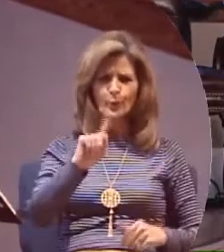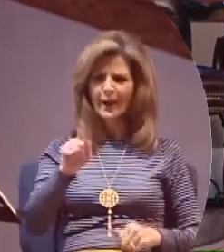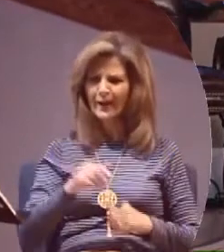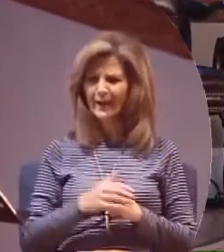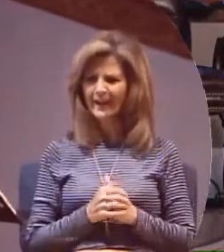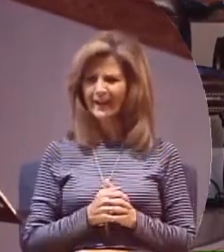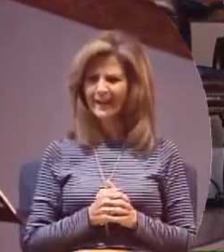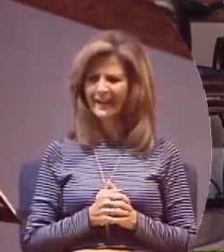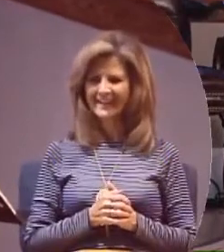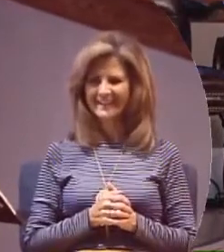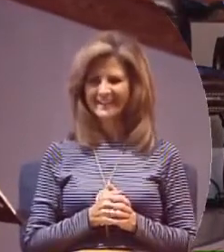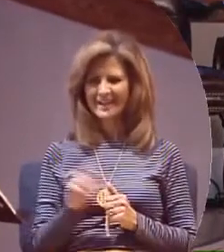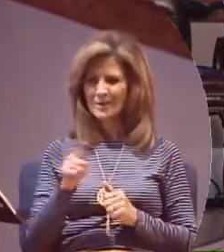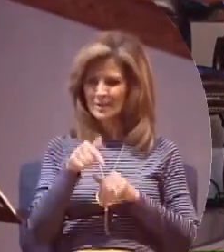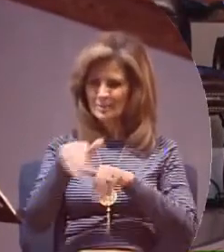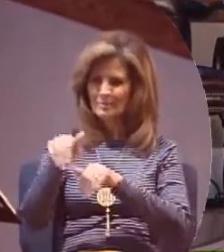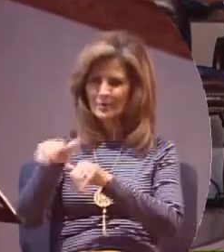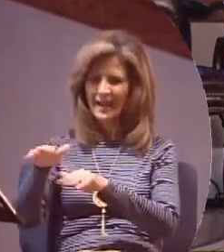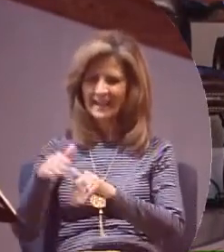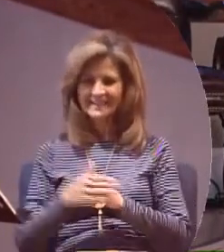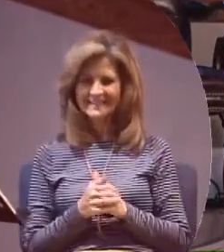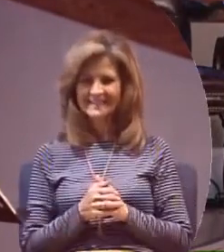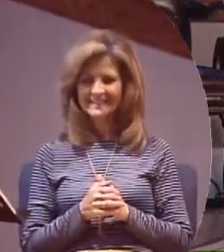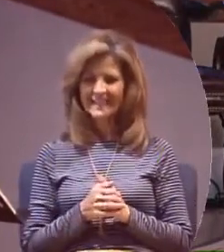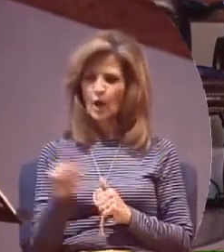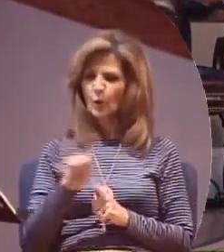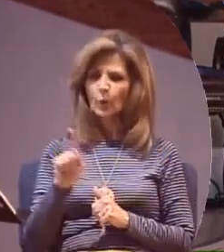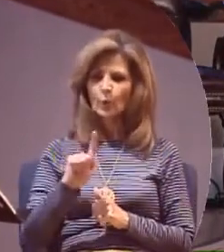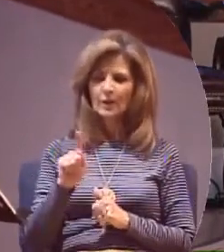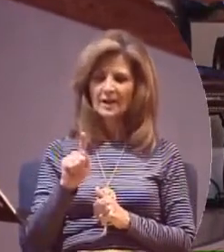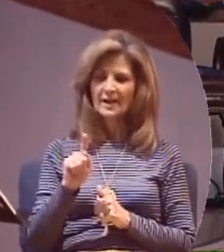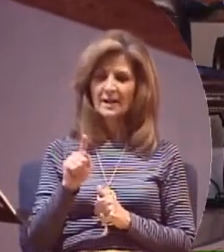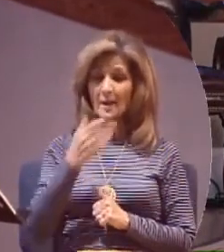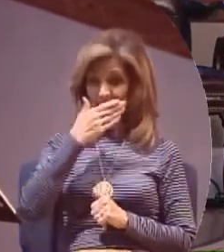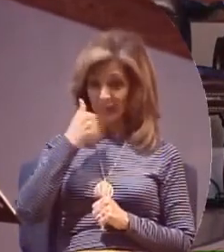Where's the ticker tape? Hey, better yet, where's the free food?